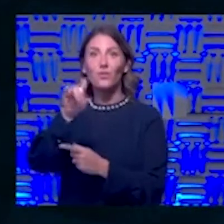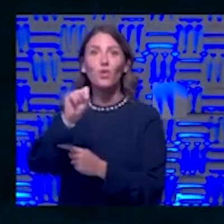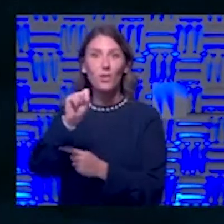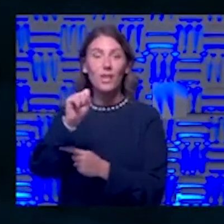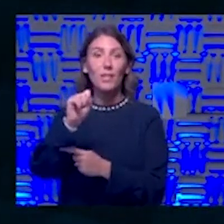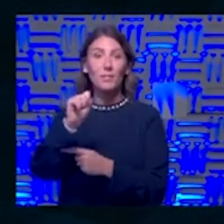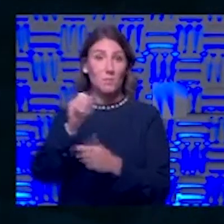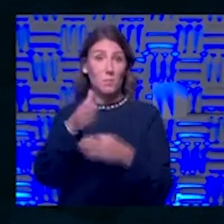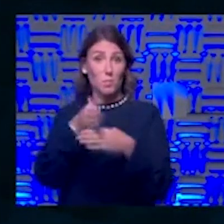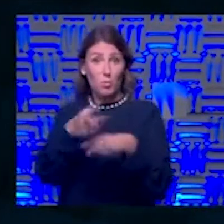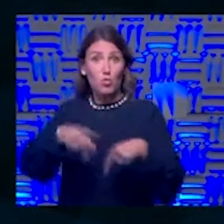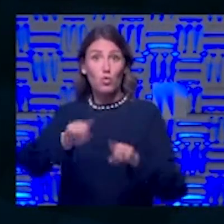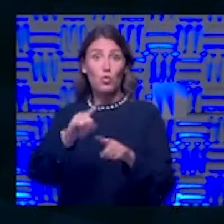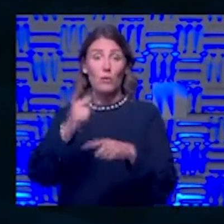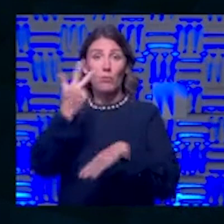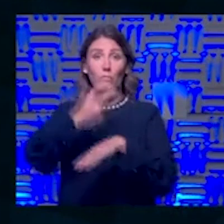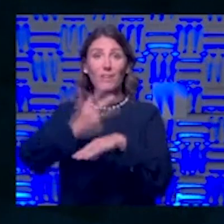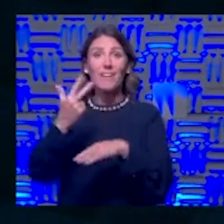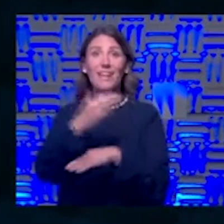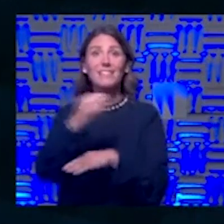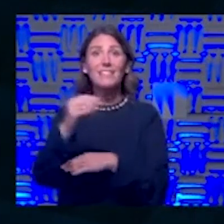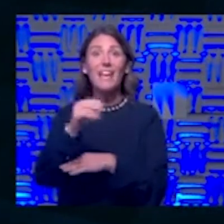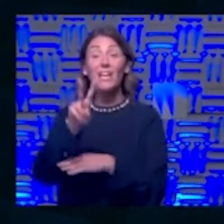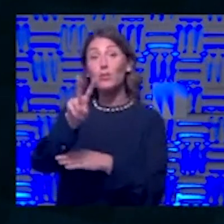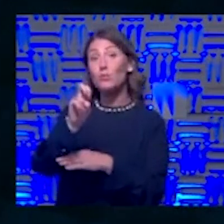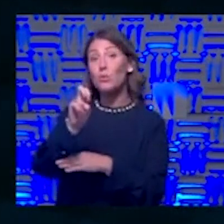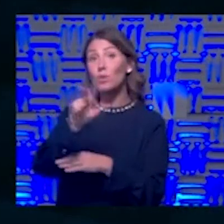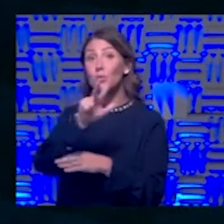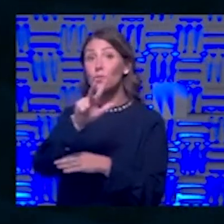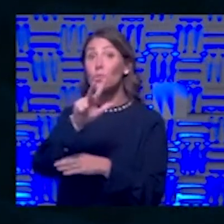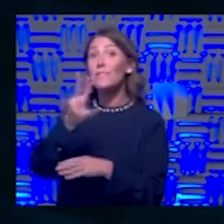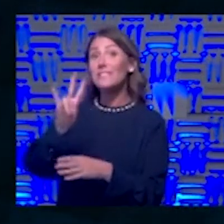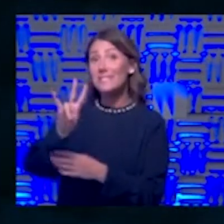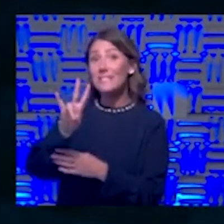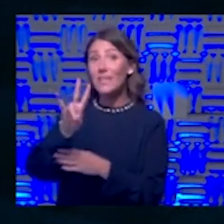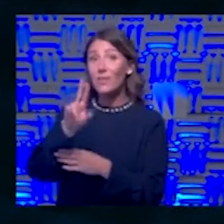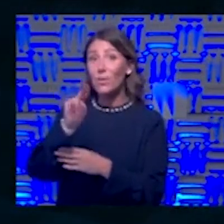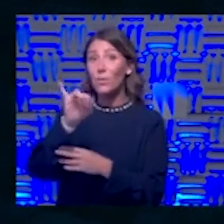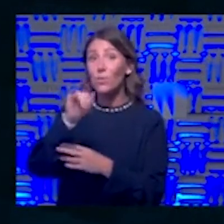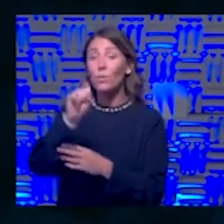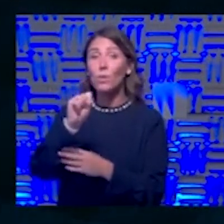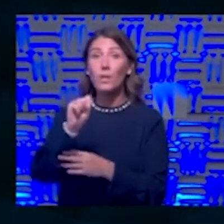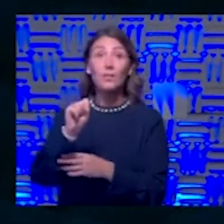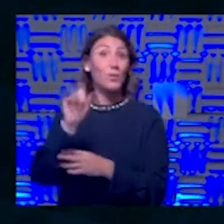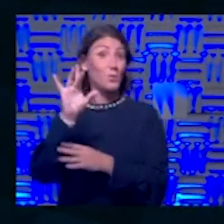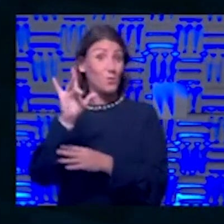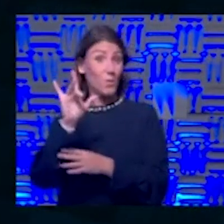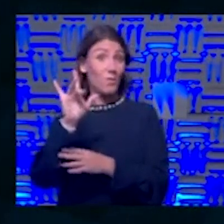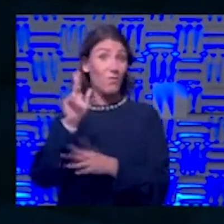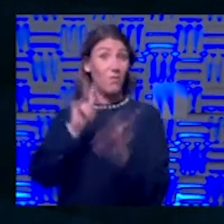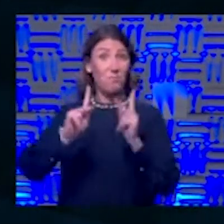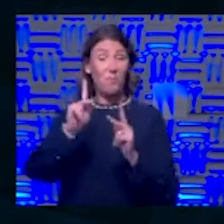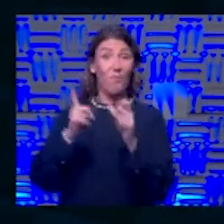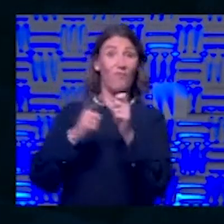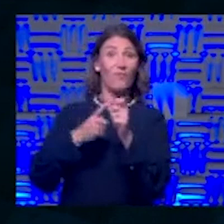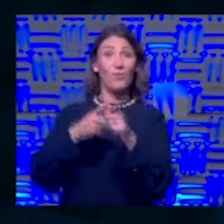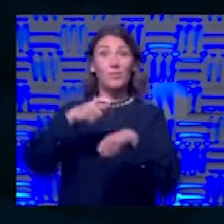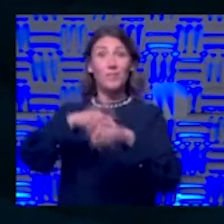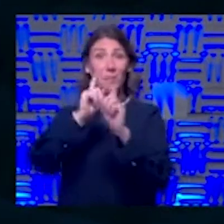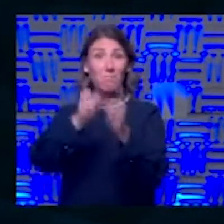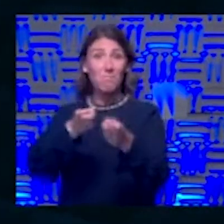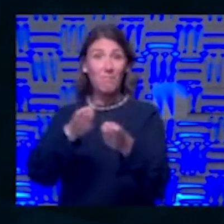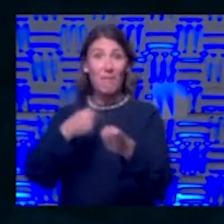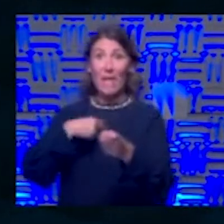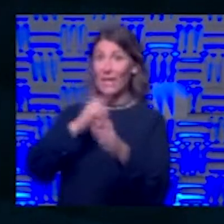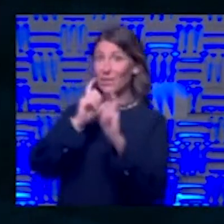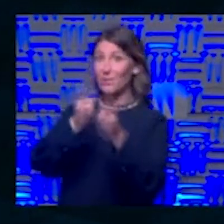blood drive 227 units. 25% of those were first-time donors. I know I donated,